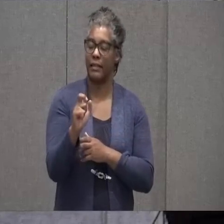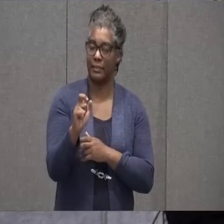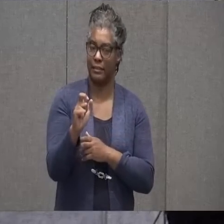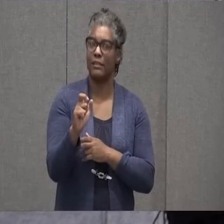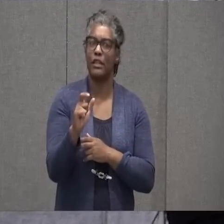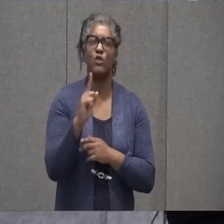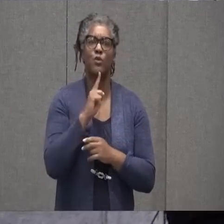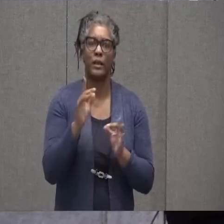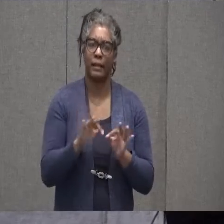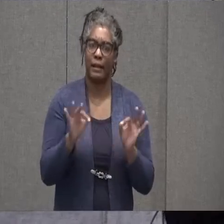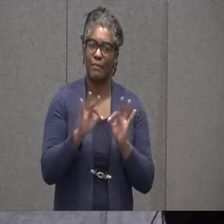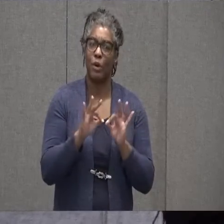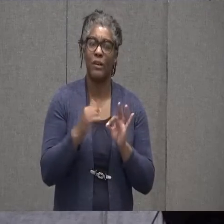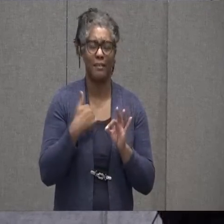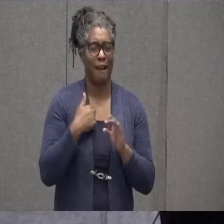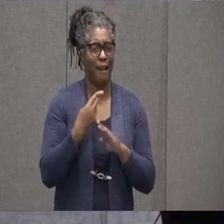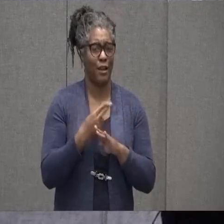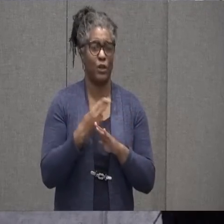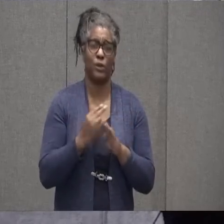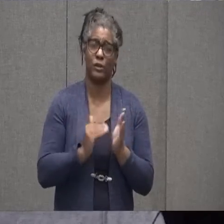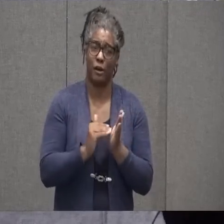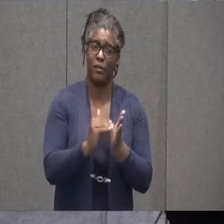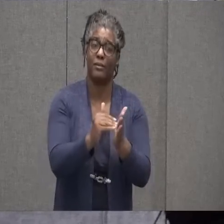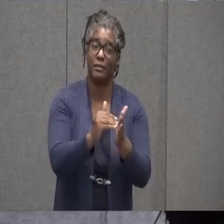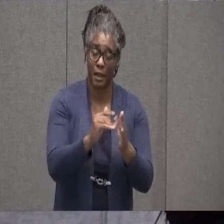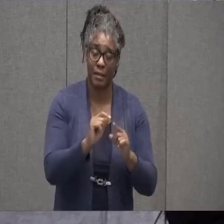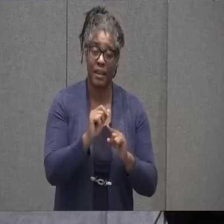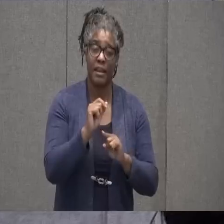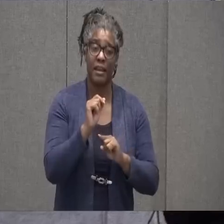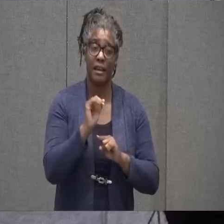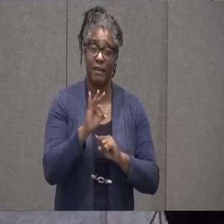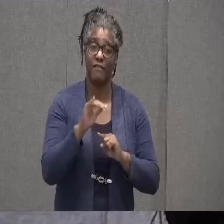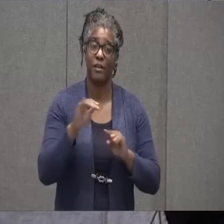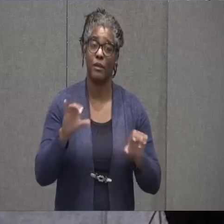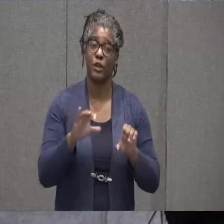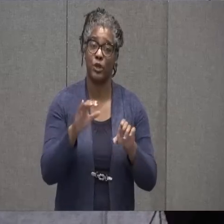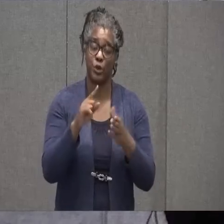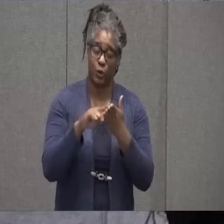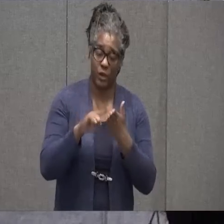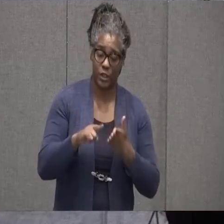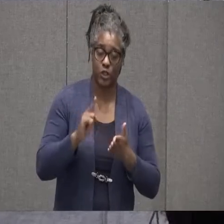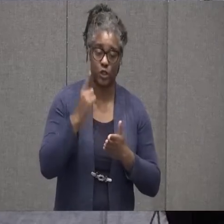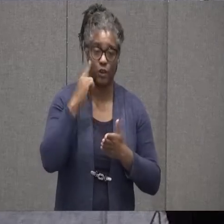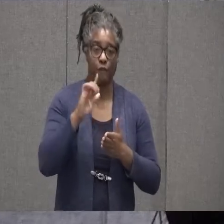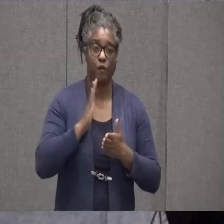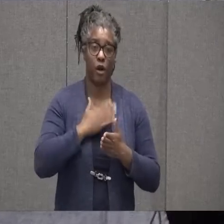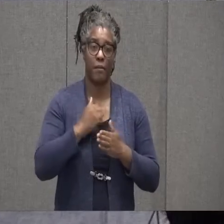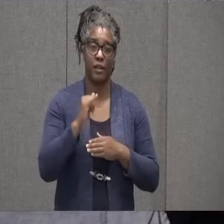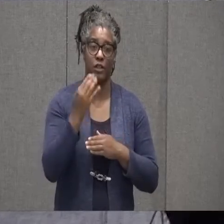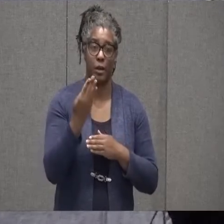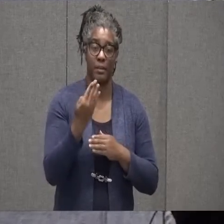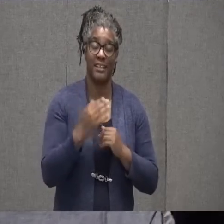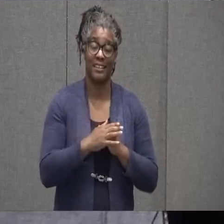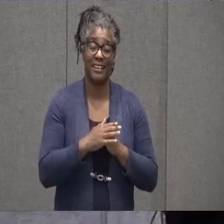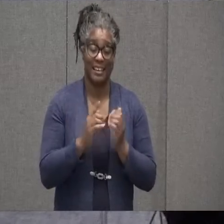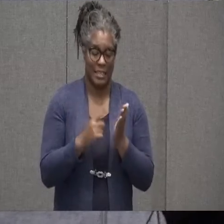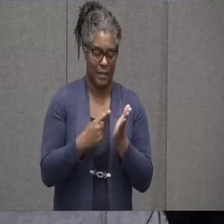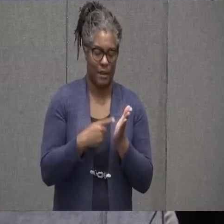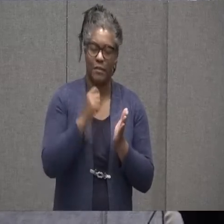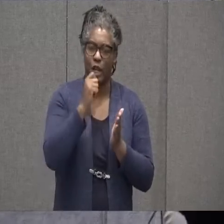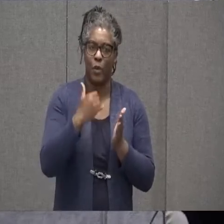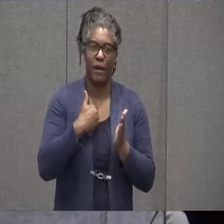the index all the time when I have to do research for my job, because sometimes I don't have time to read